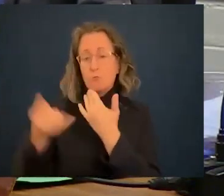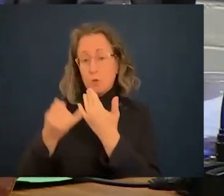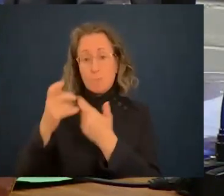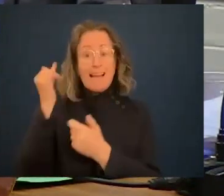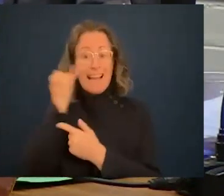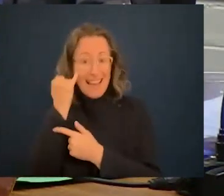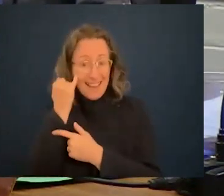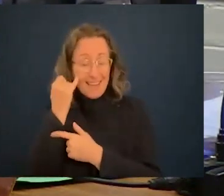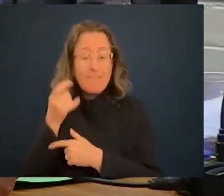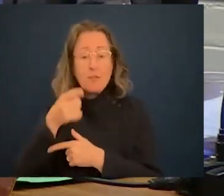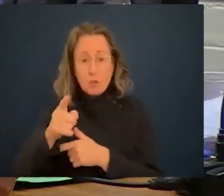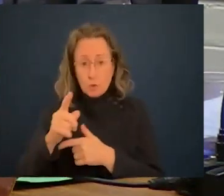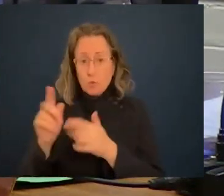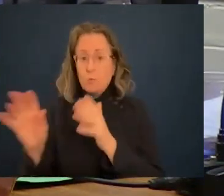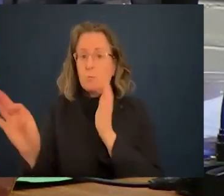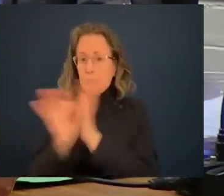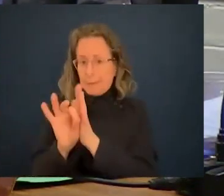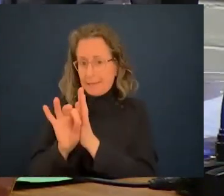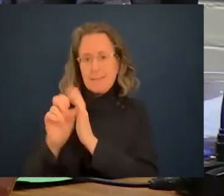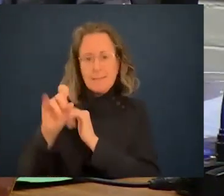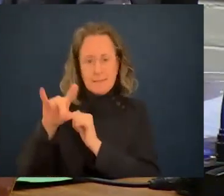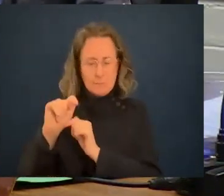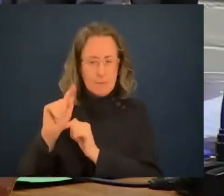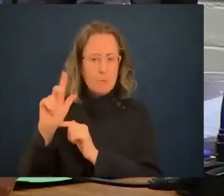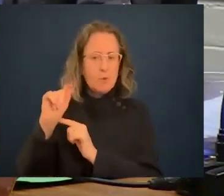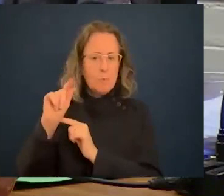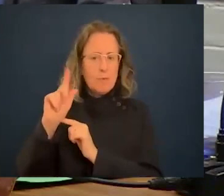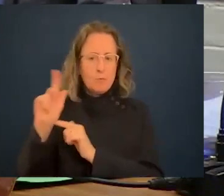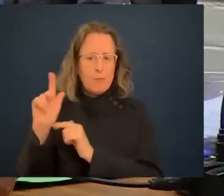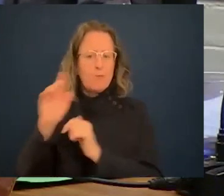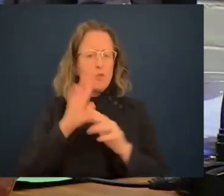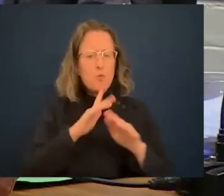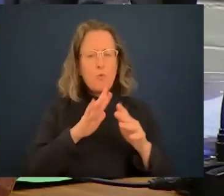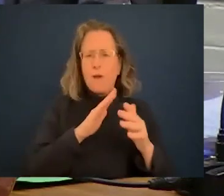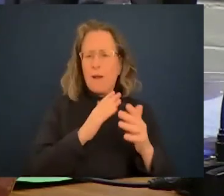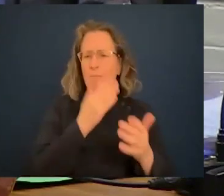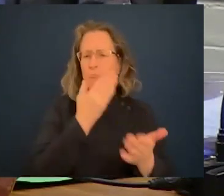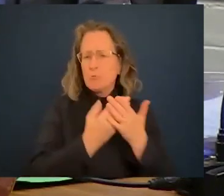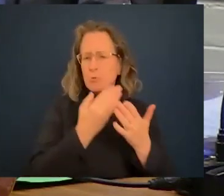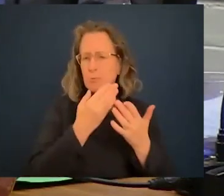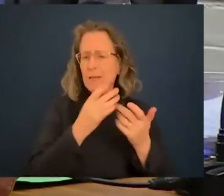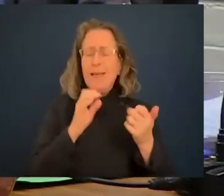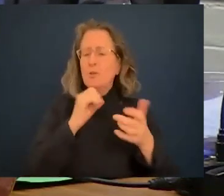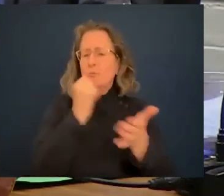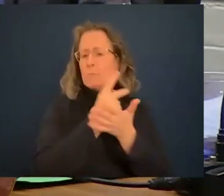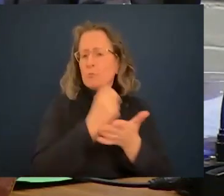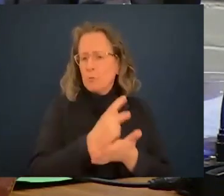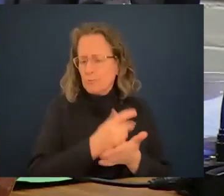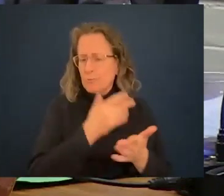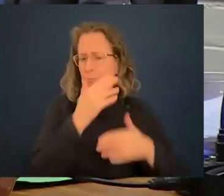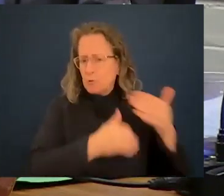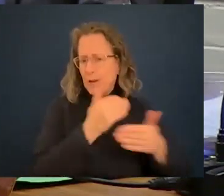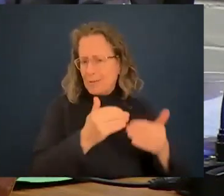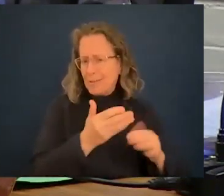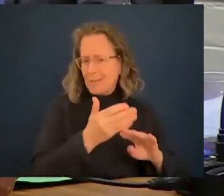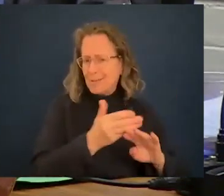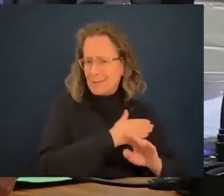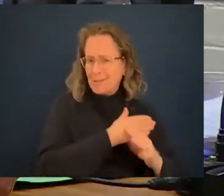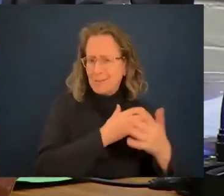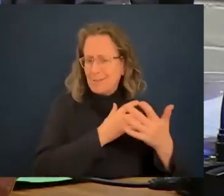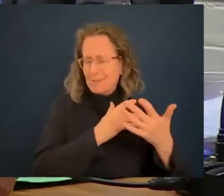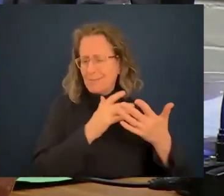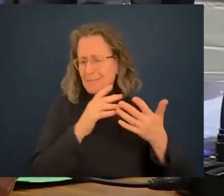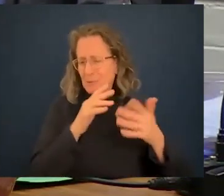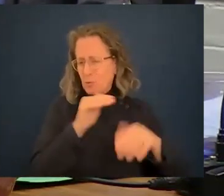2023 in accordance with the process that you approved earlier this evening it would allow that to happen without bonding or